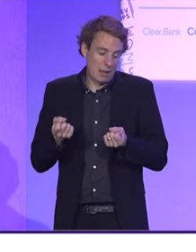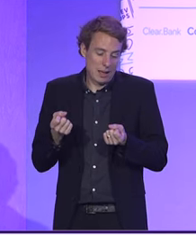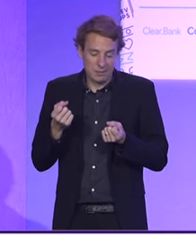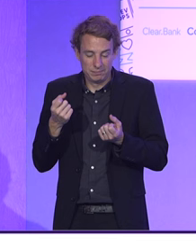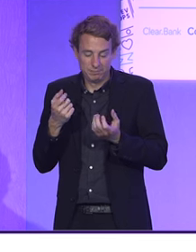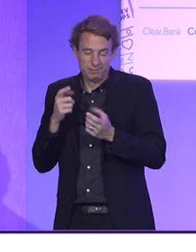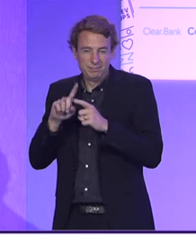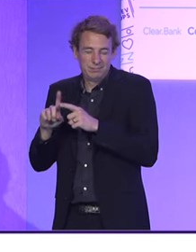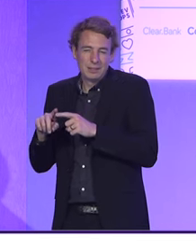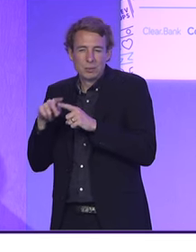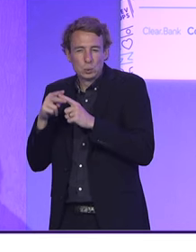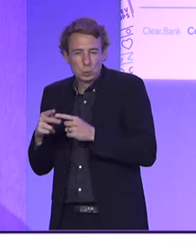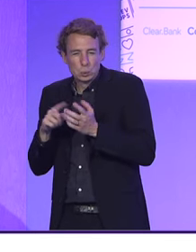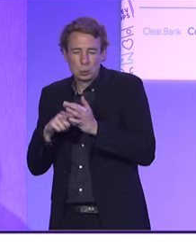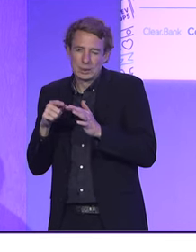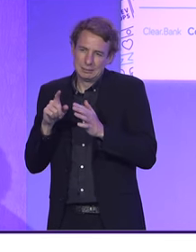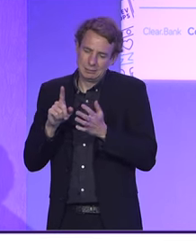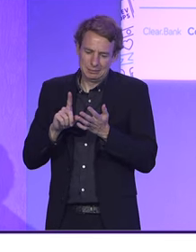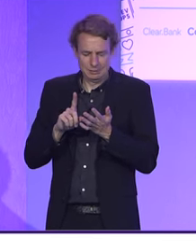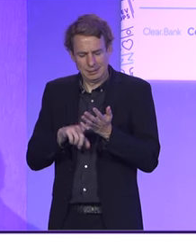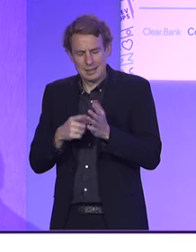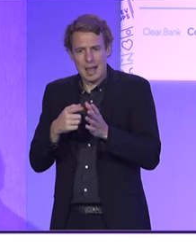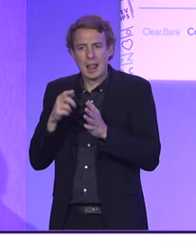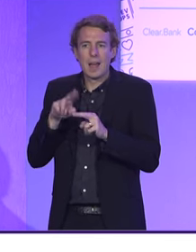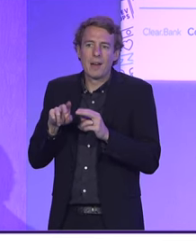Terraform, configuration, as I said, Ansible,